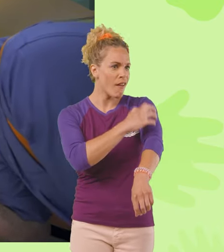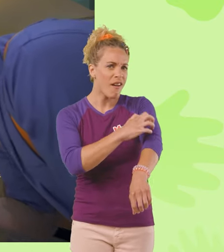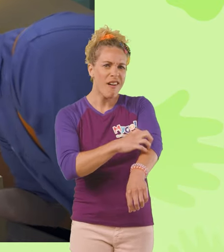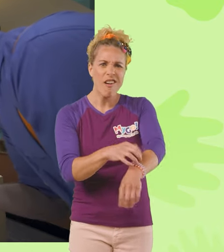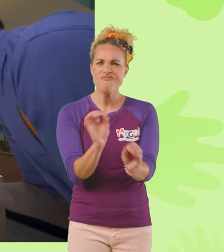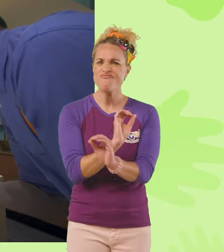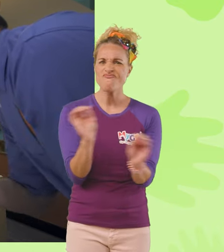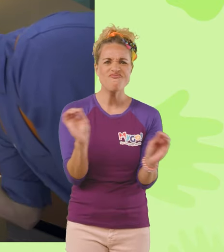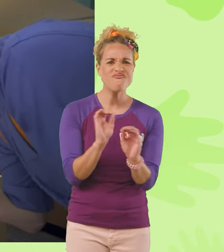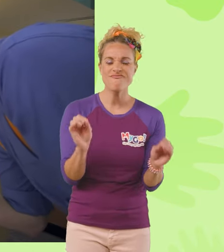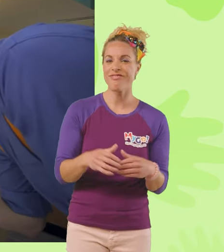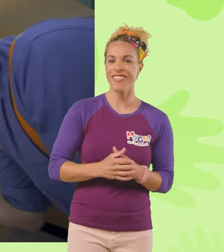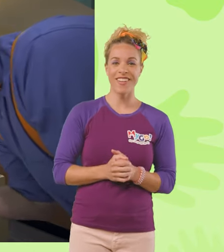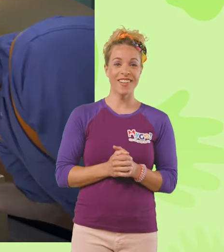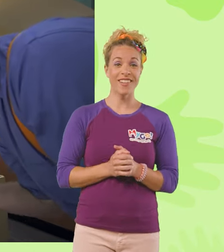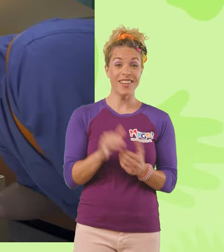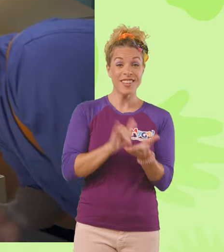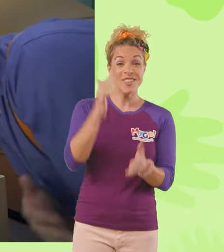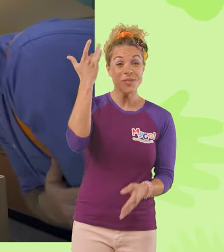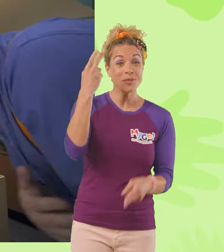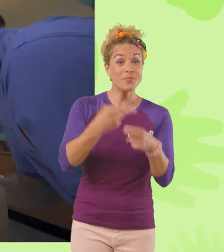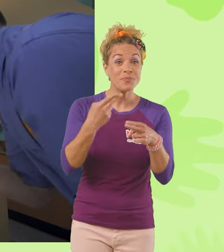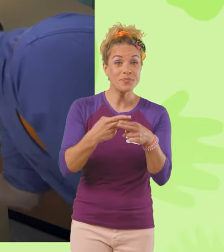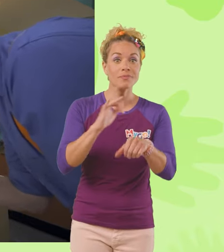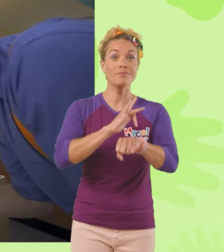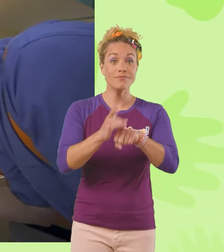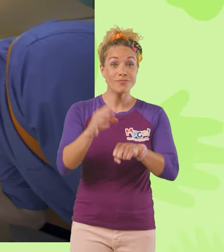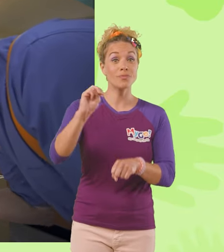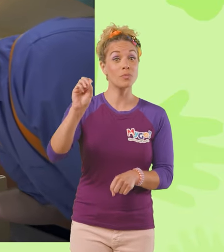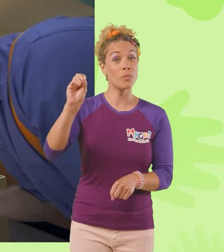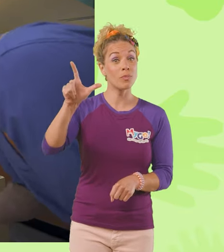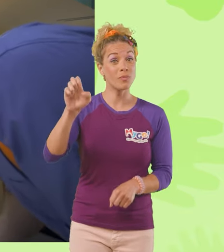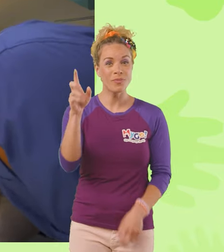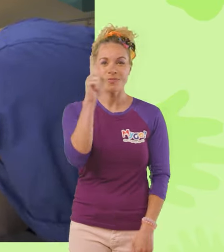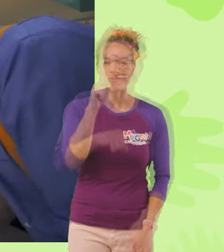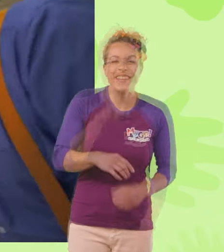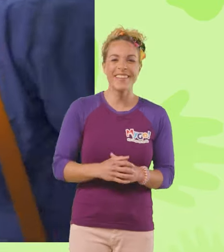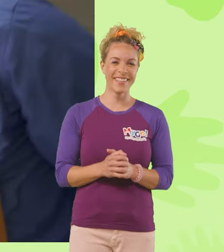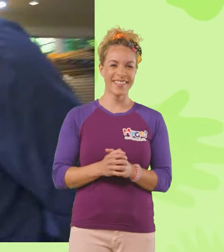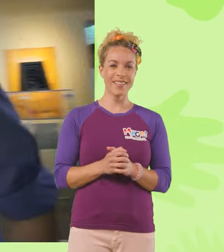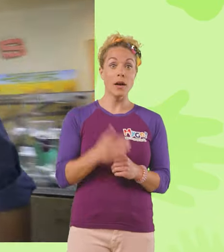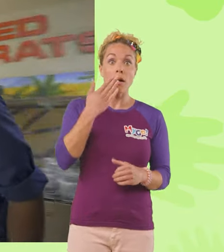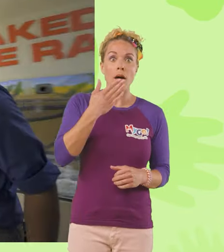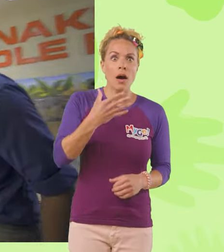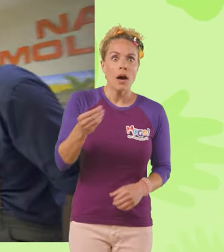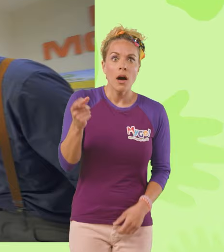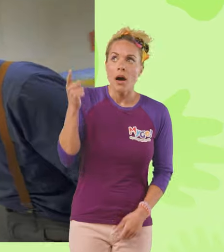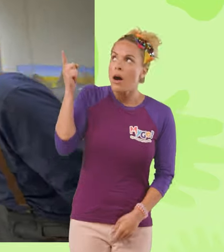scales or anything like that. That's why they're called naked mole rats. Oh,